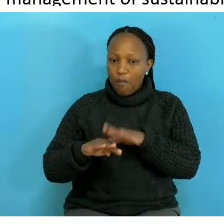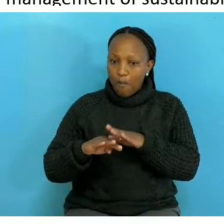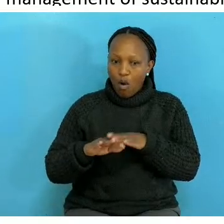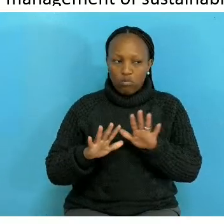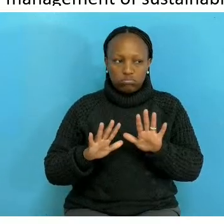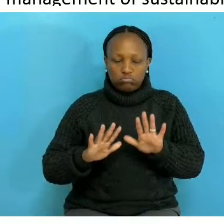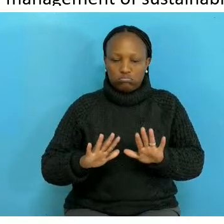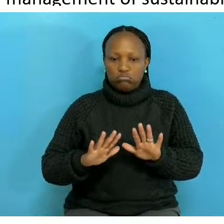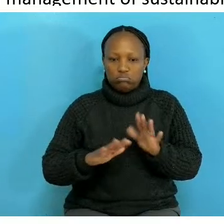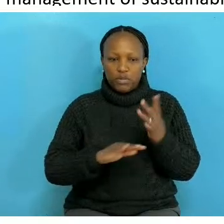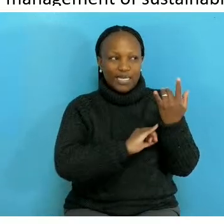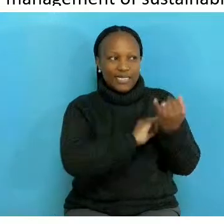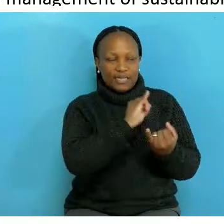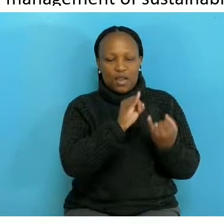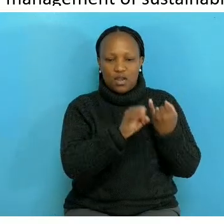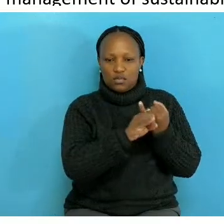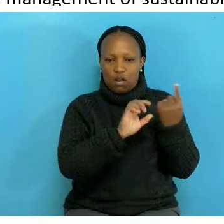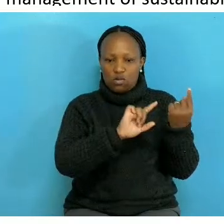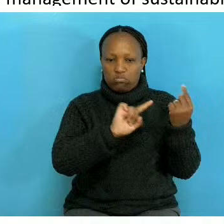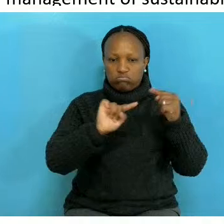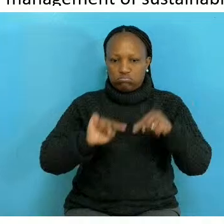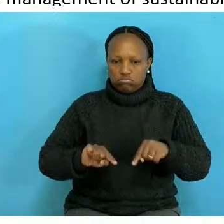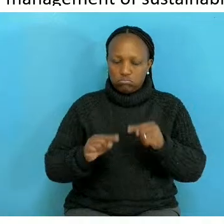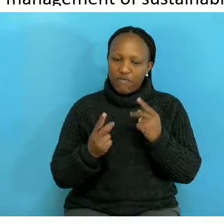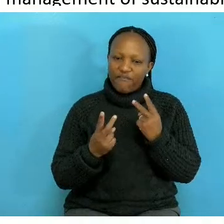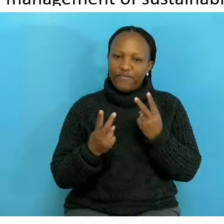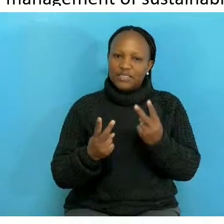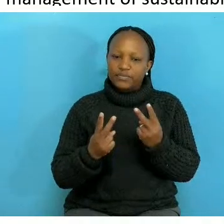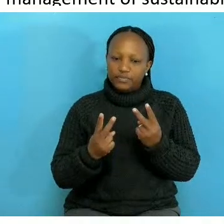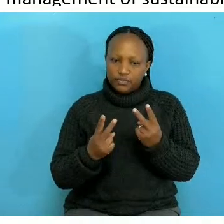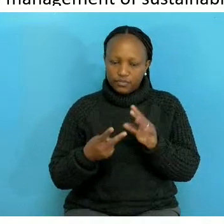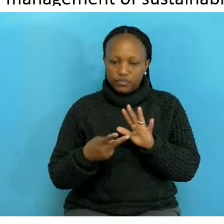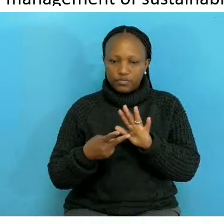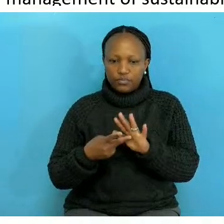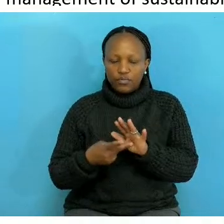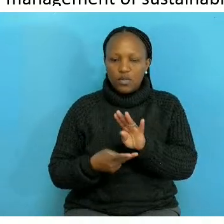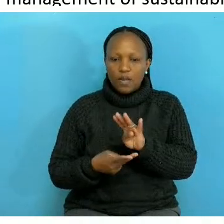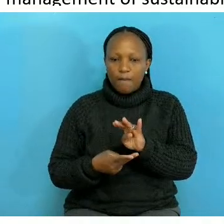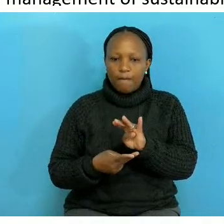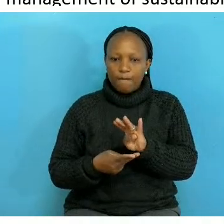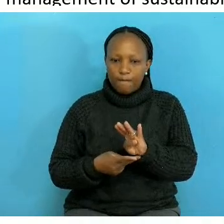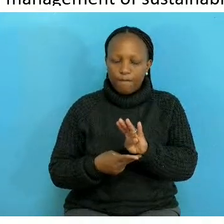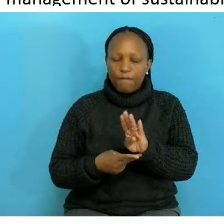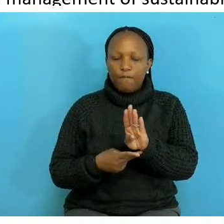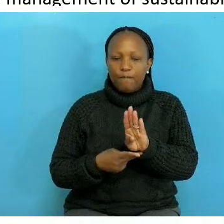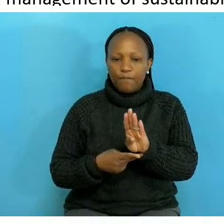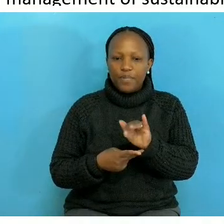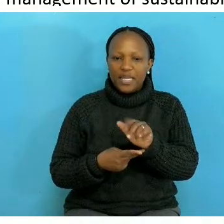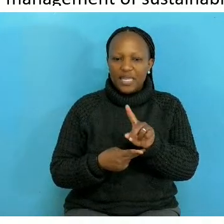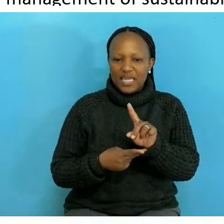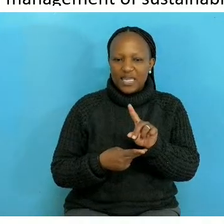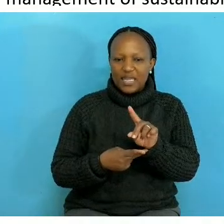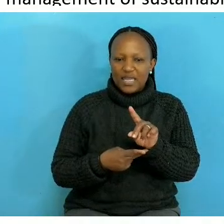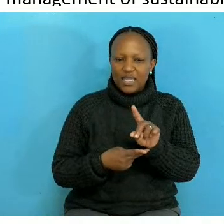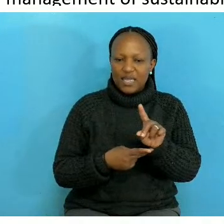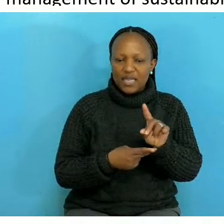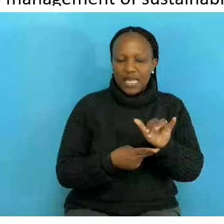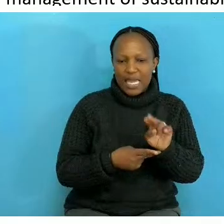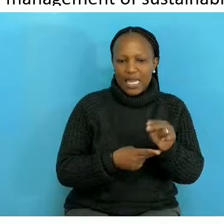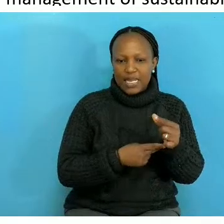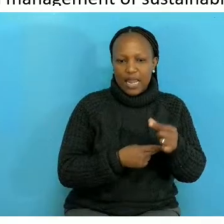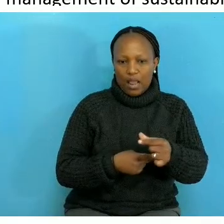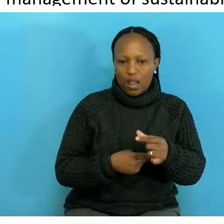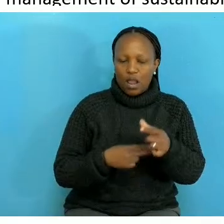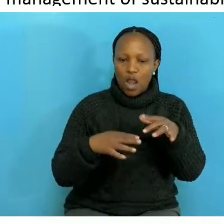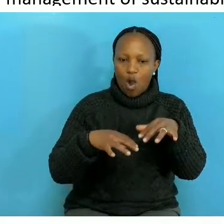international markets. We also have the bidding and hosting, which is to stimulate demand for